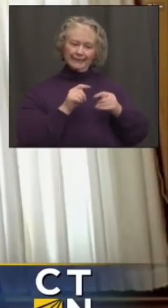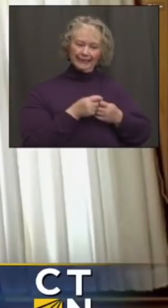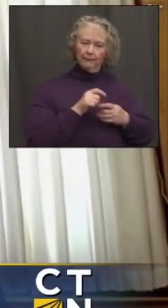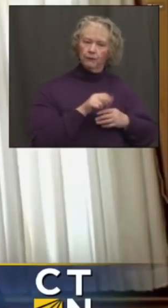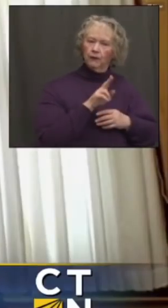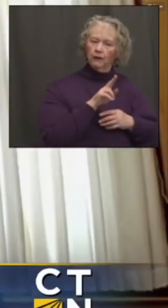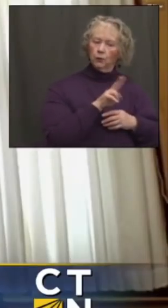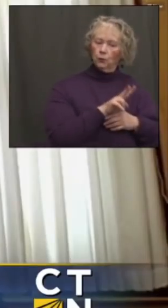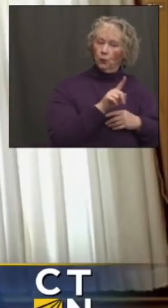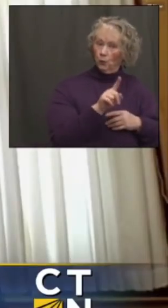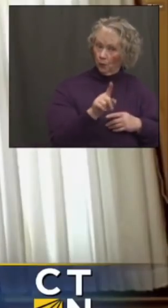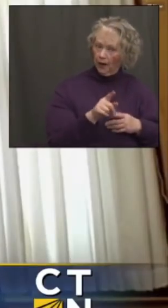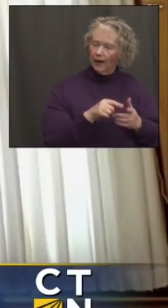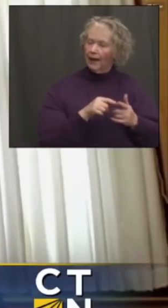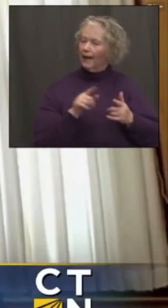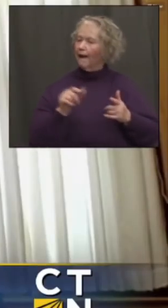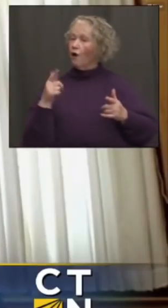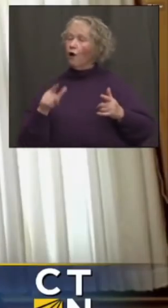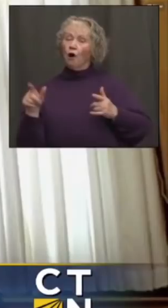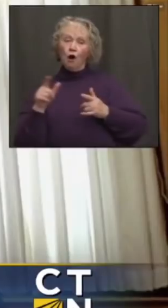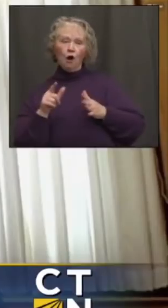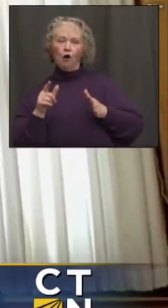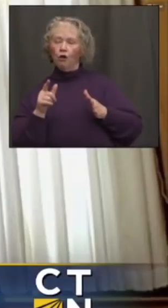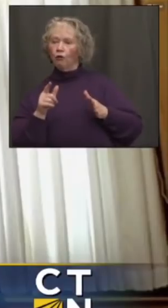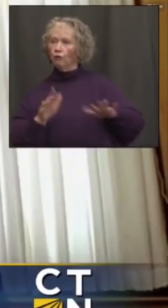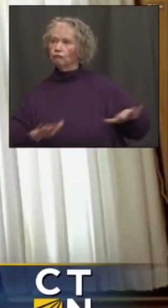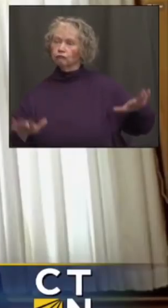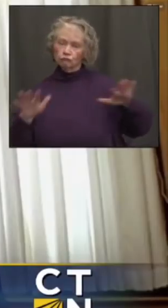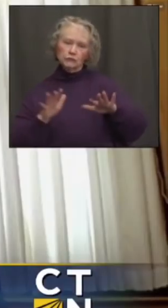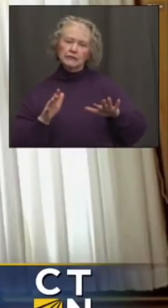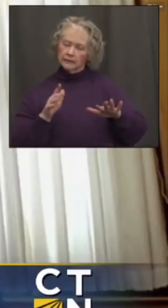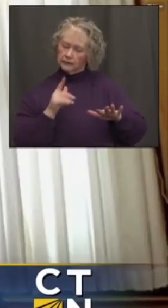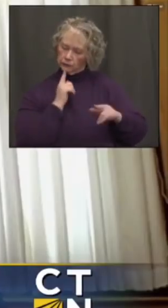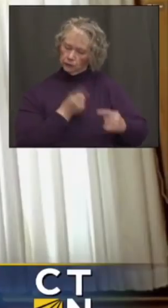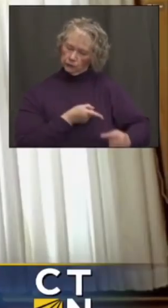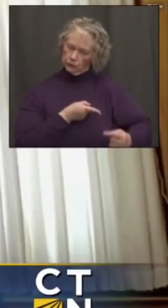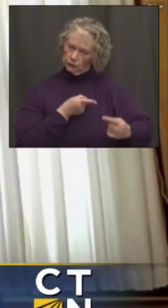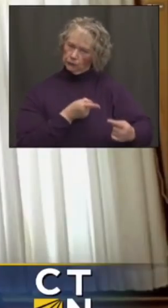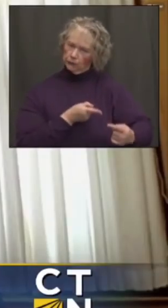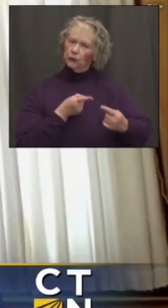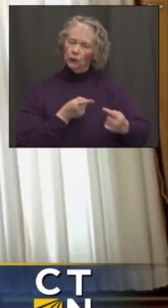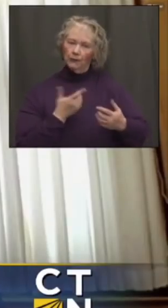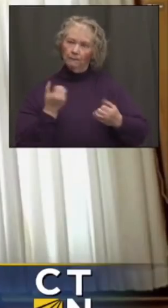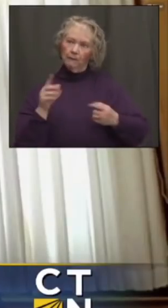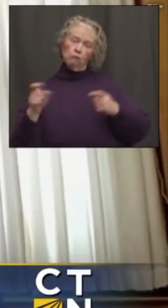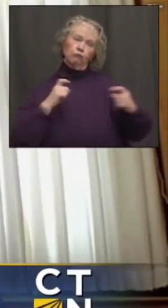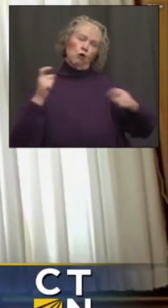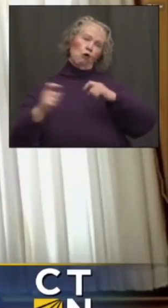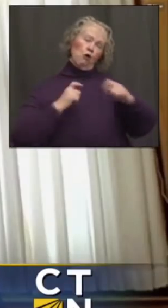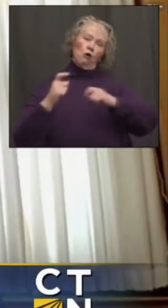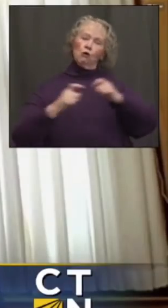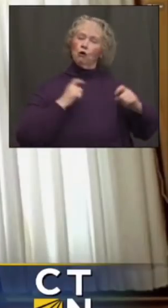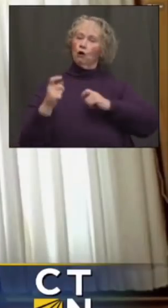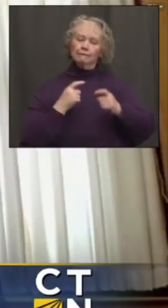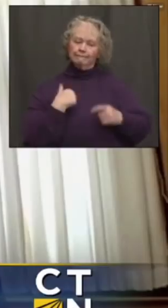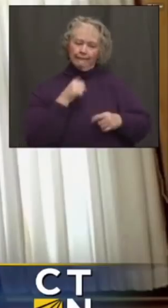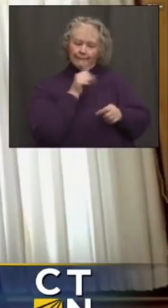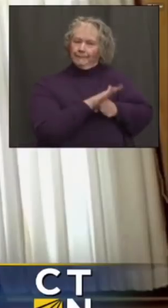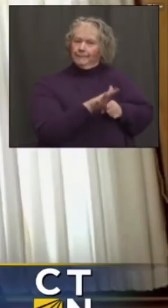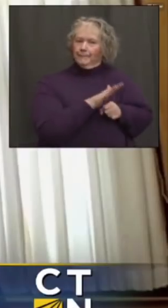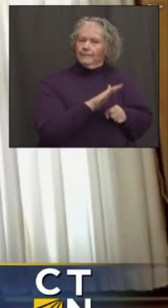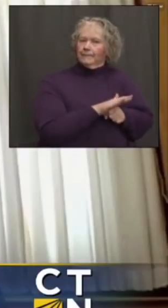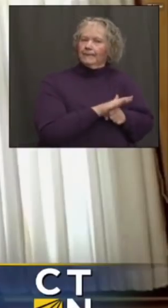phase to a large group of people, there's going to be a rush for people to get a very limited number of appointments. And so all of our providers, both